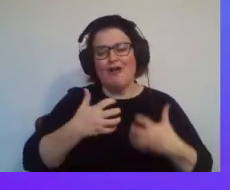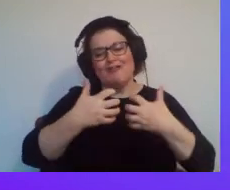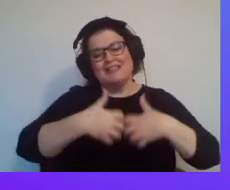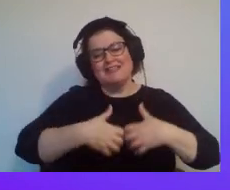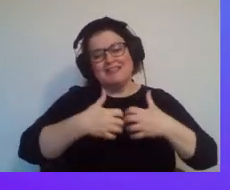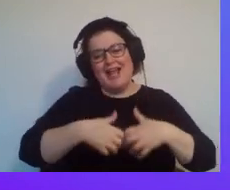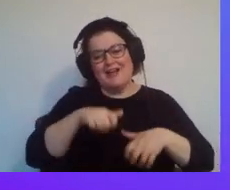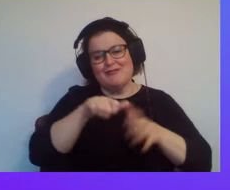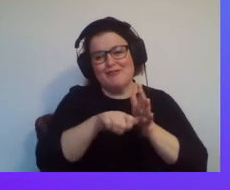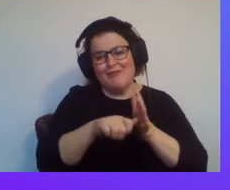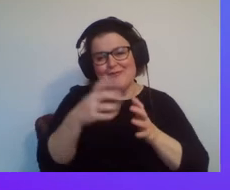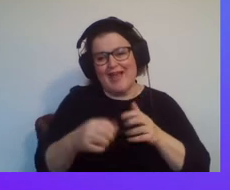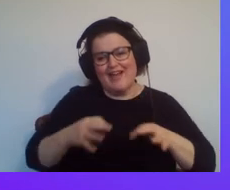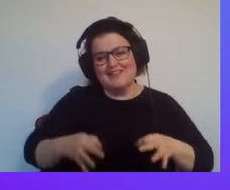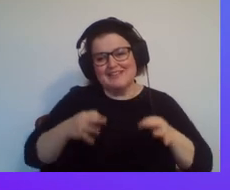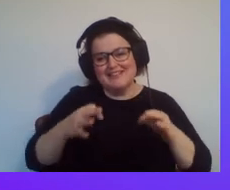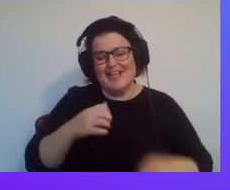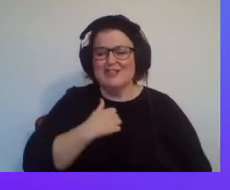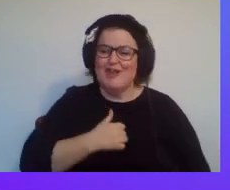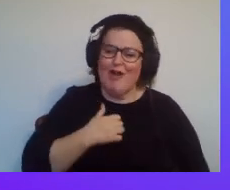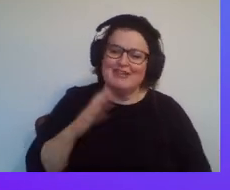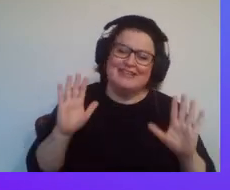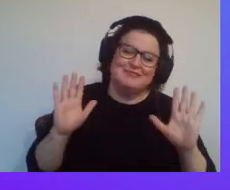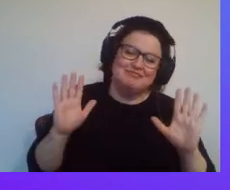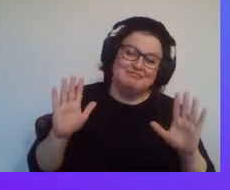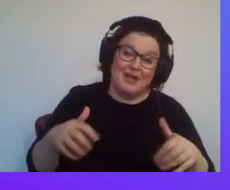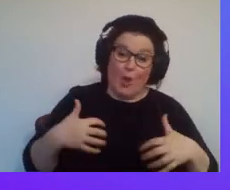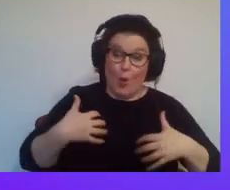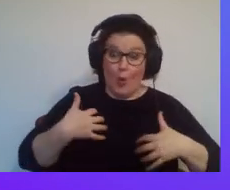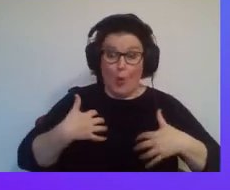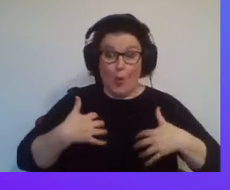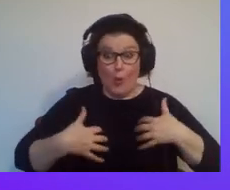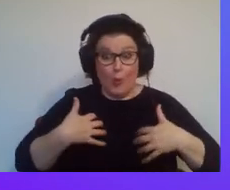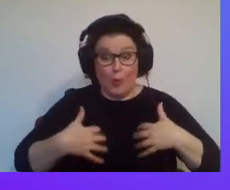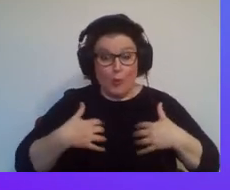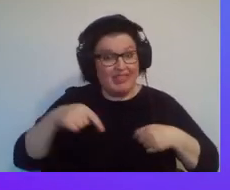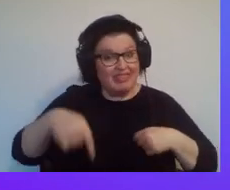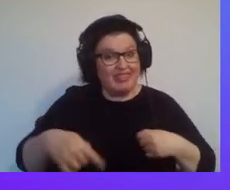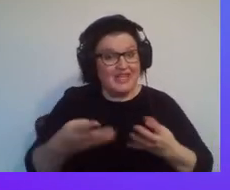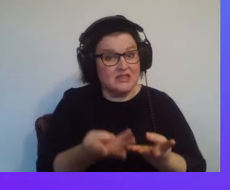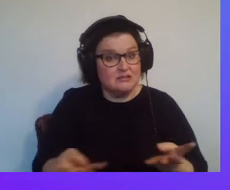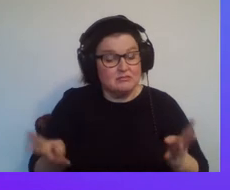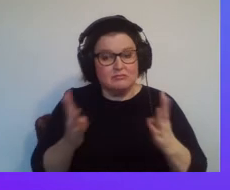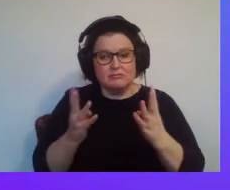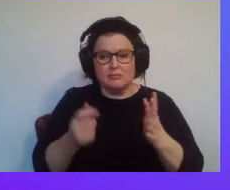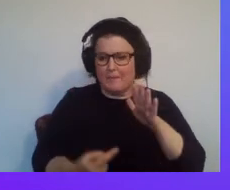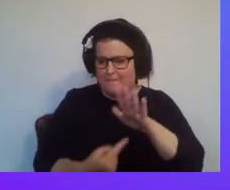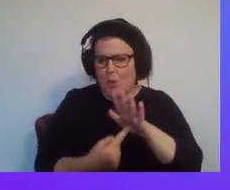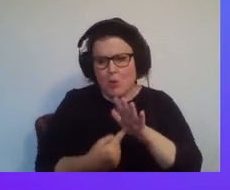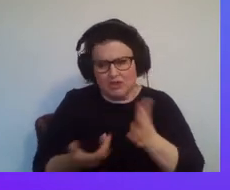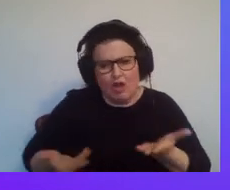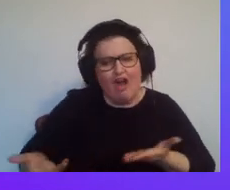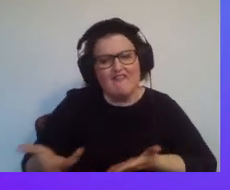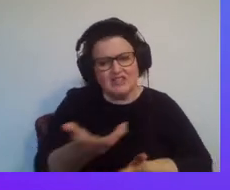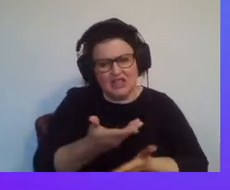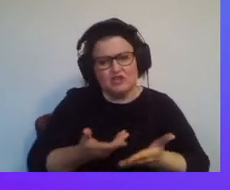excited about this extremely important discussion. And first of all, I want